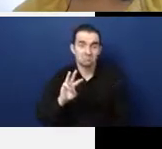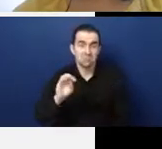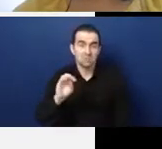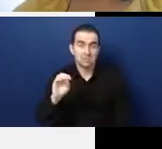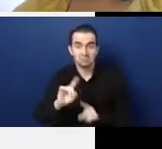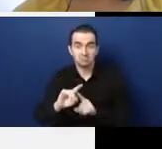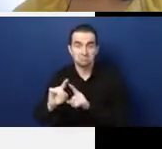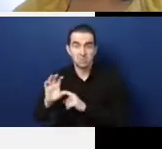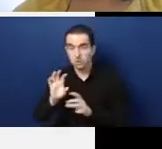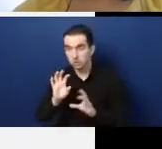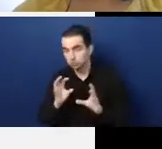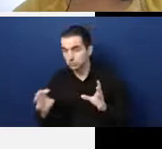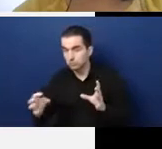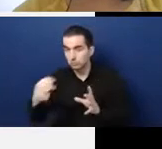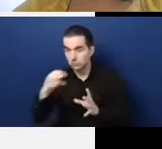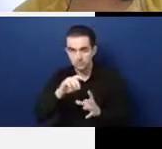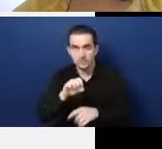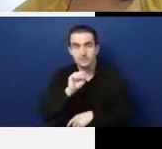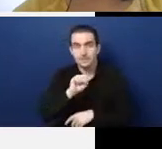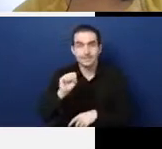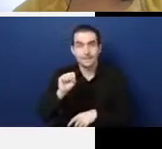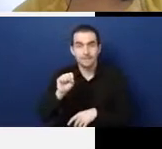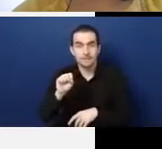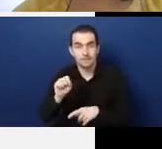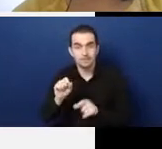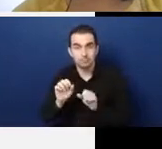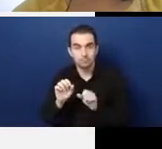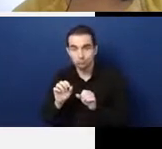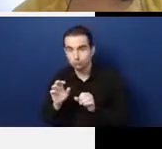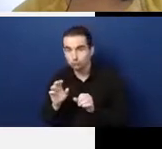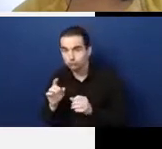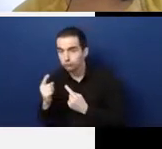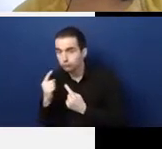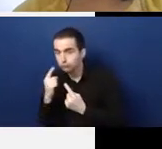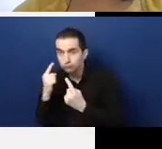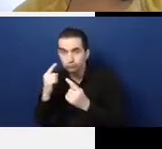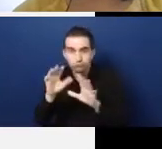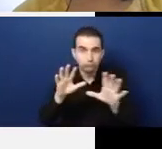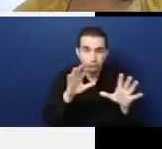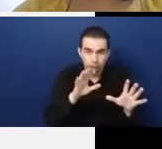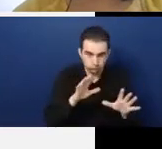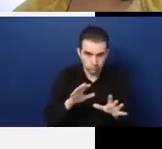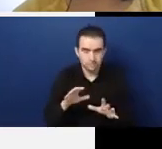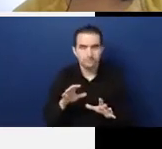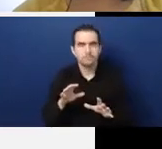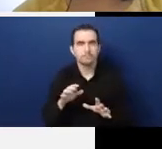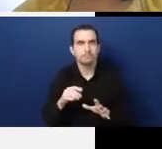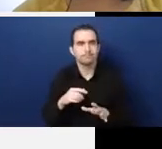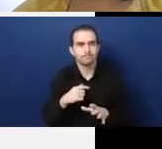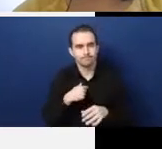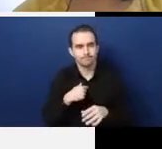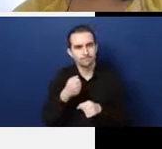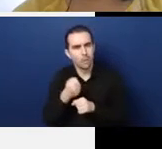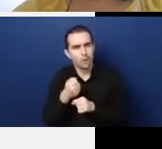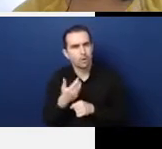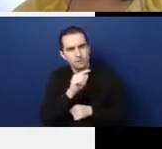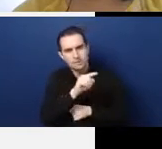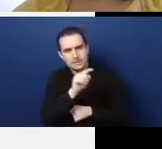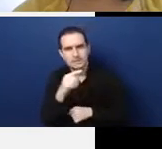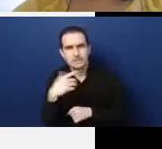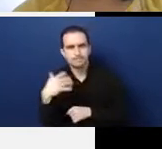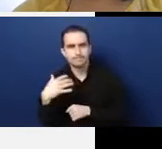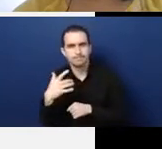eliminating avoidable blindness and promoting the rights of persons with disability, people with disability. And